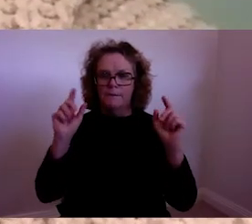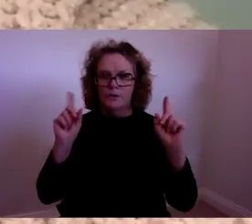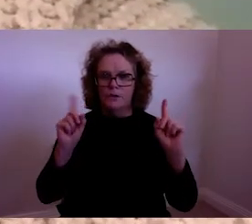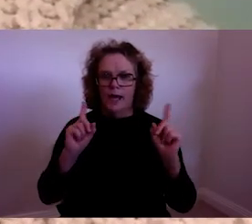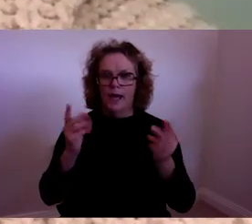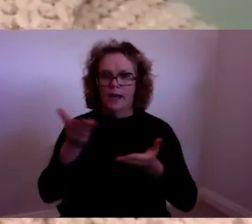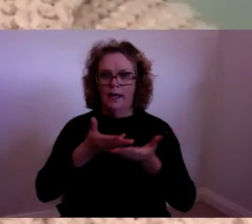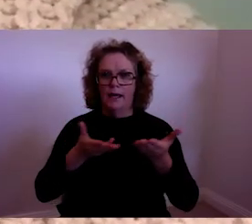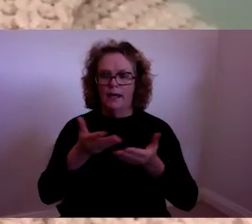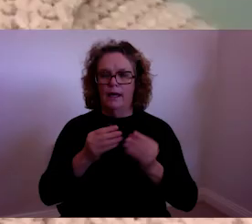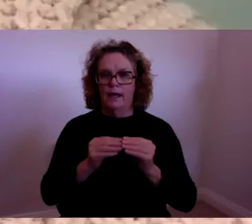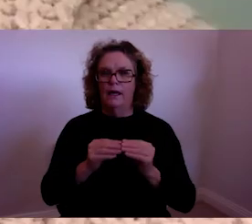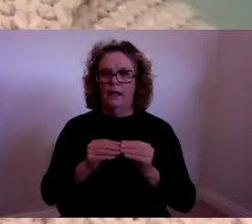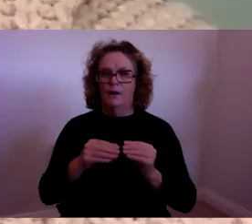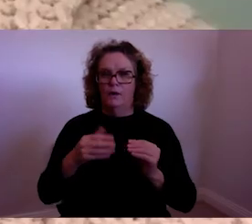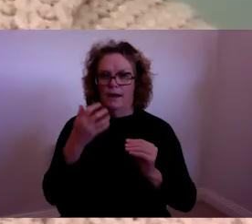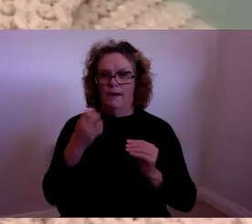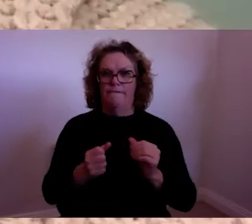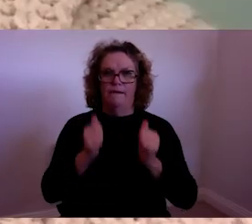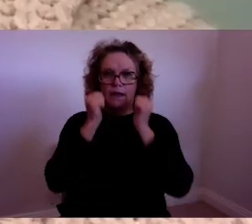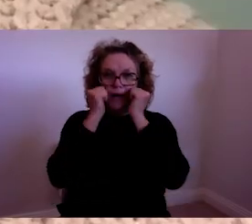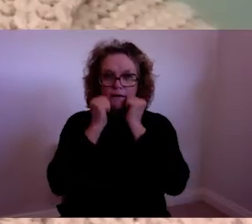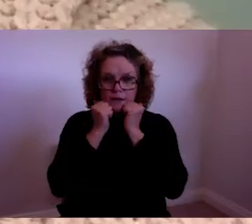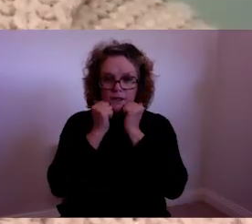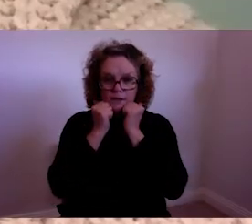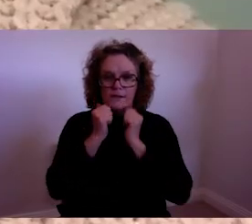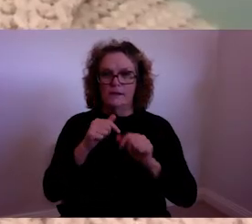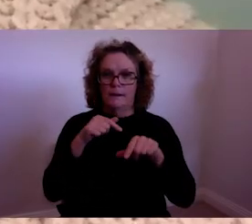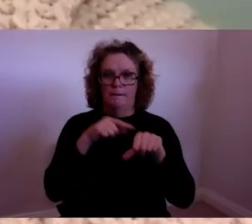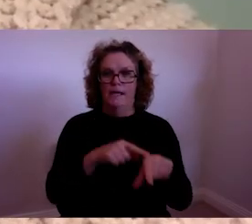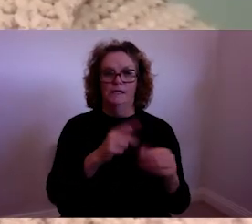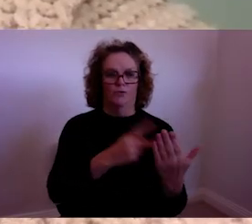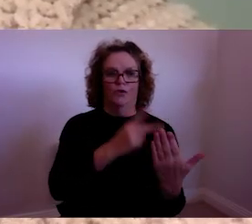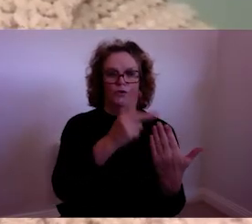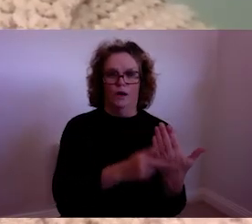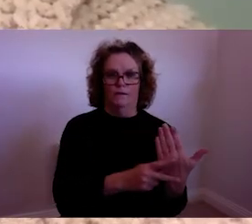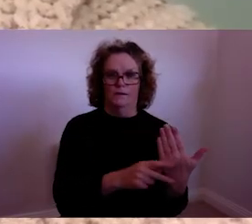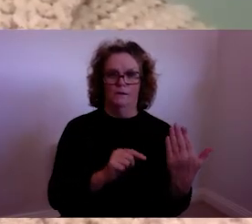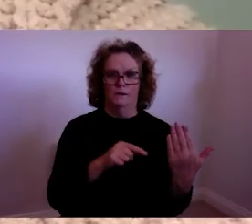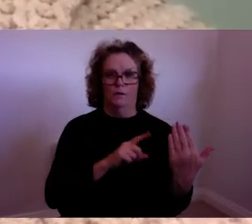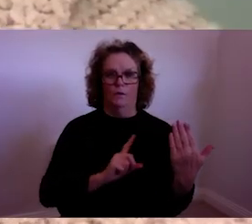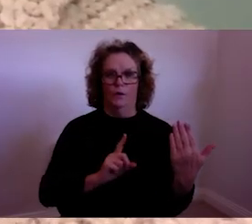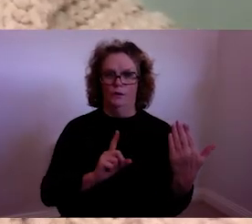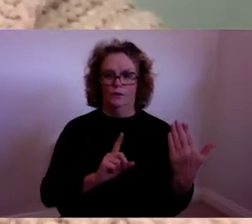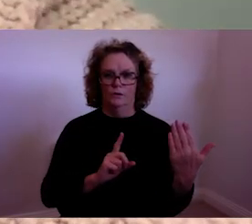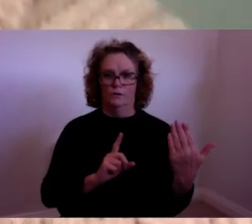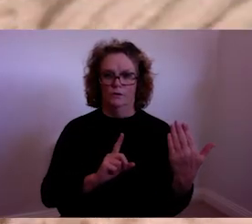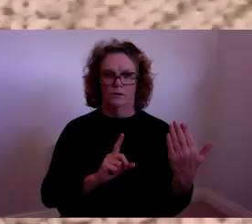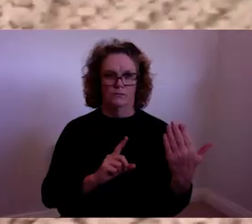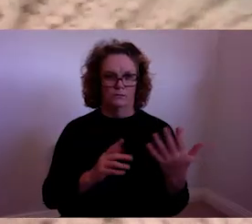evidence-based evaluation alongside programs. What steps need to be taken to ensure this commonly